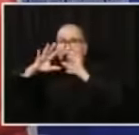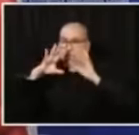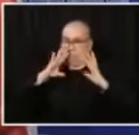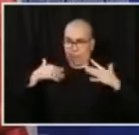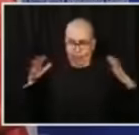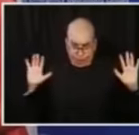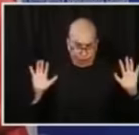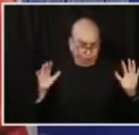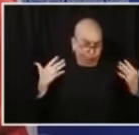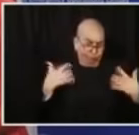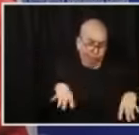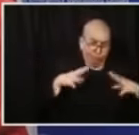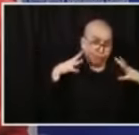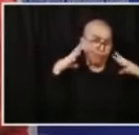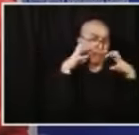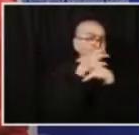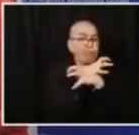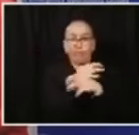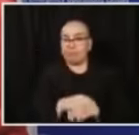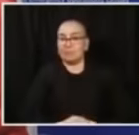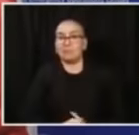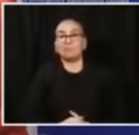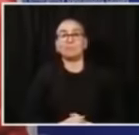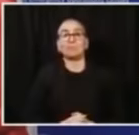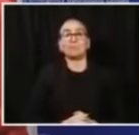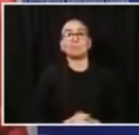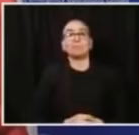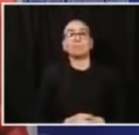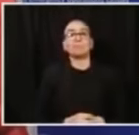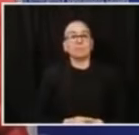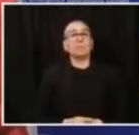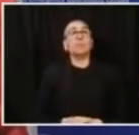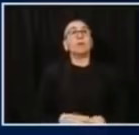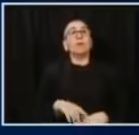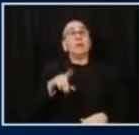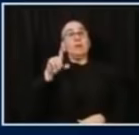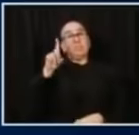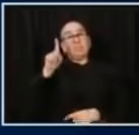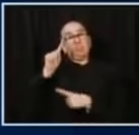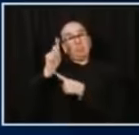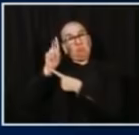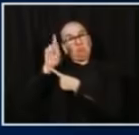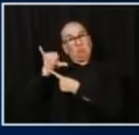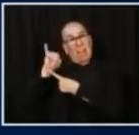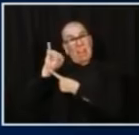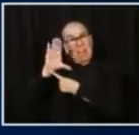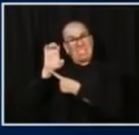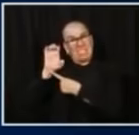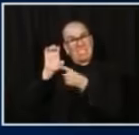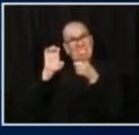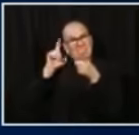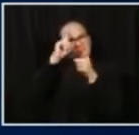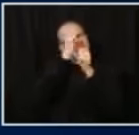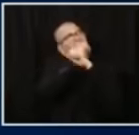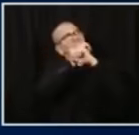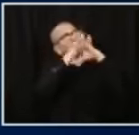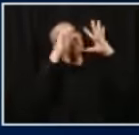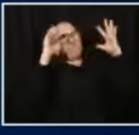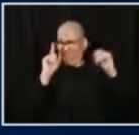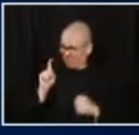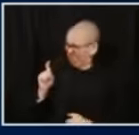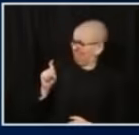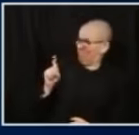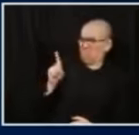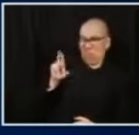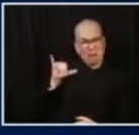the next question, the governor mentioned the dry ice issue. And you're probably thinking, yeah, they're planning for vaccine. They've got to have needles and